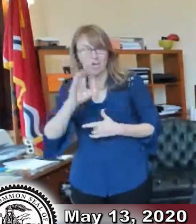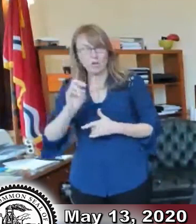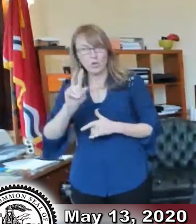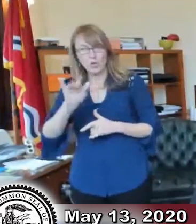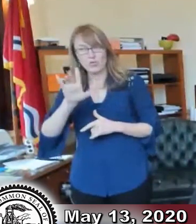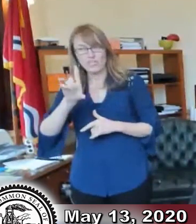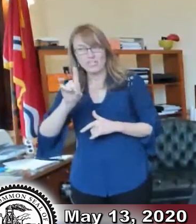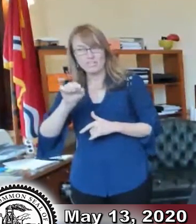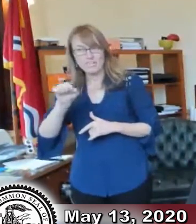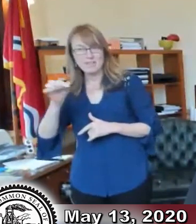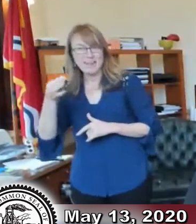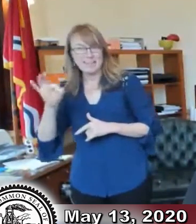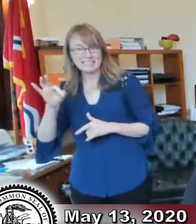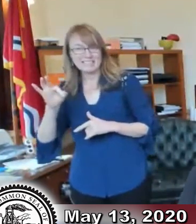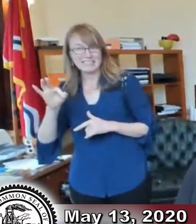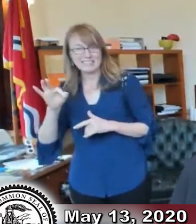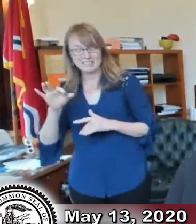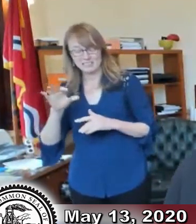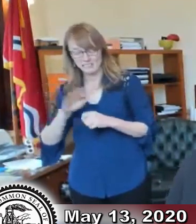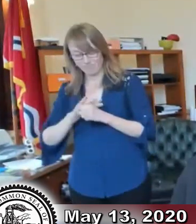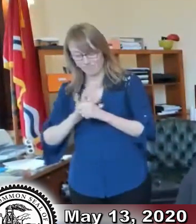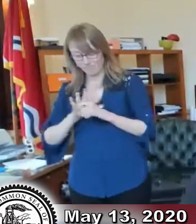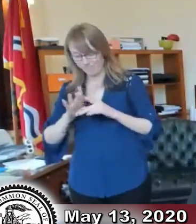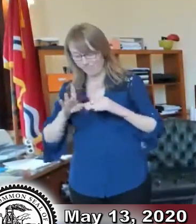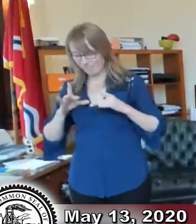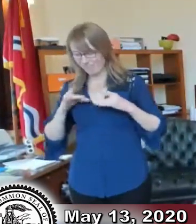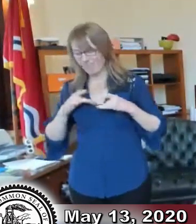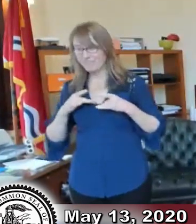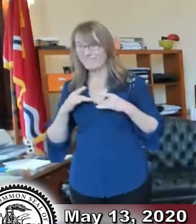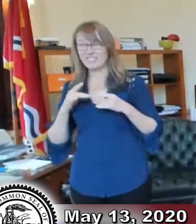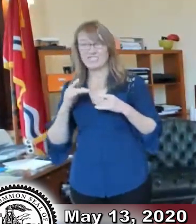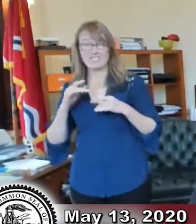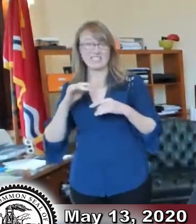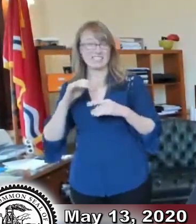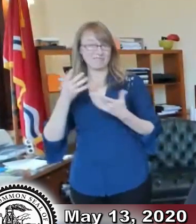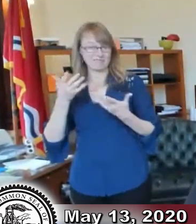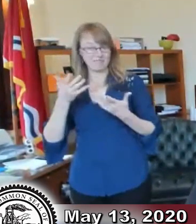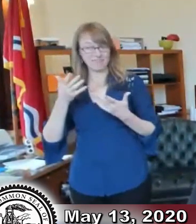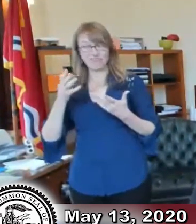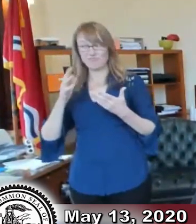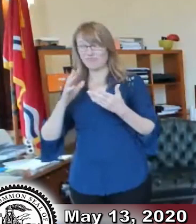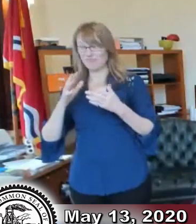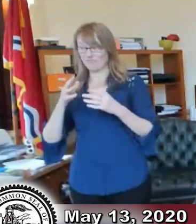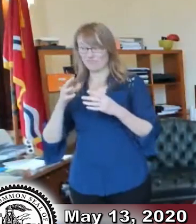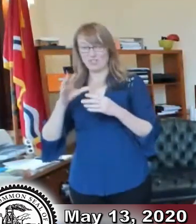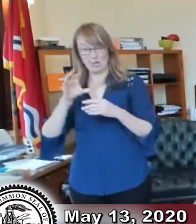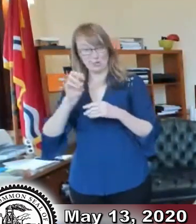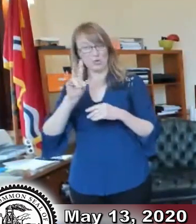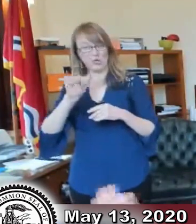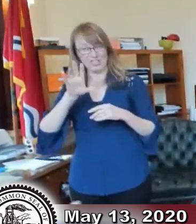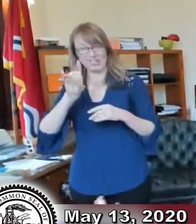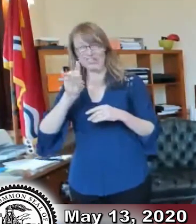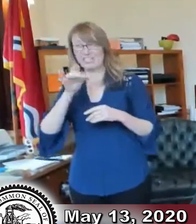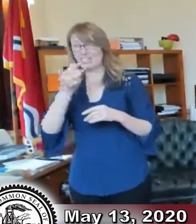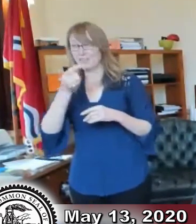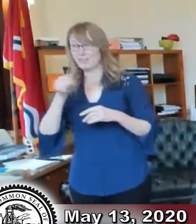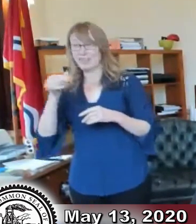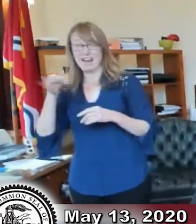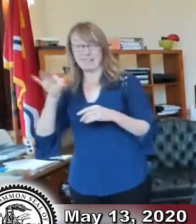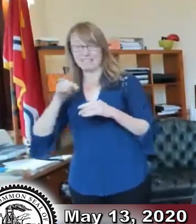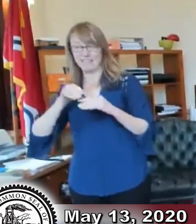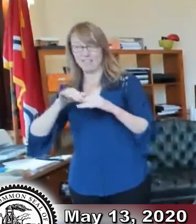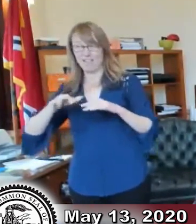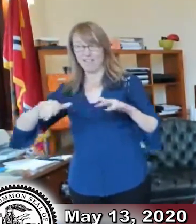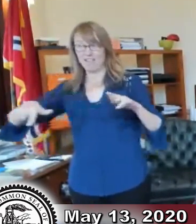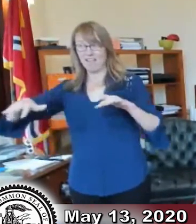pool deck with, people running and playing and that kind of thing, a lot of touching